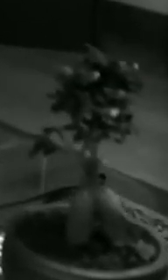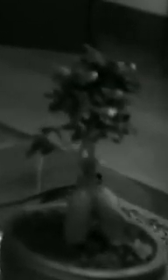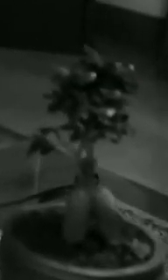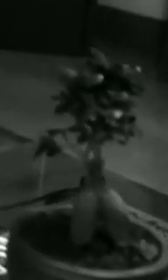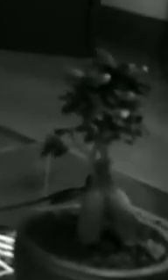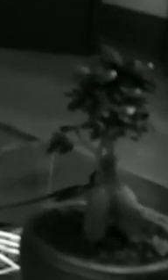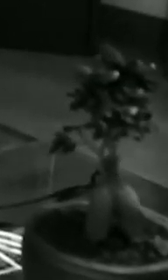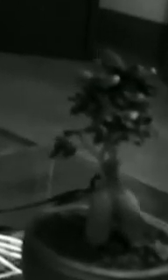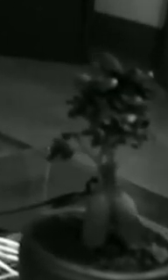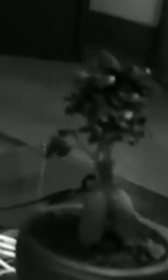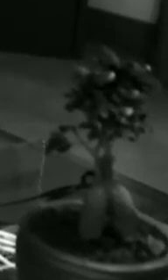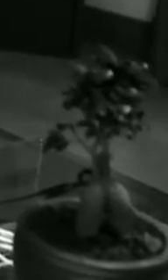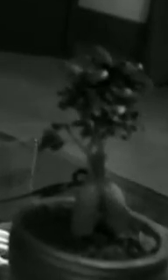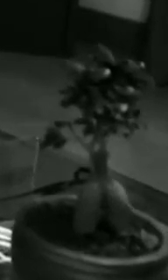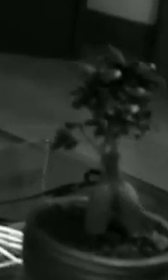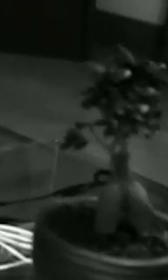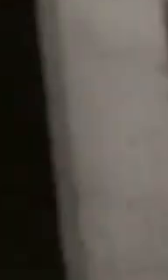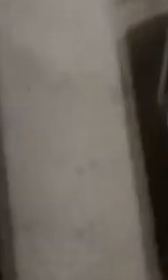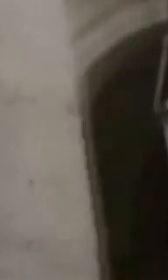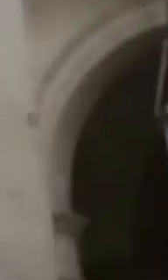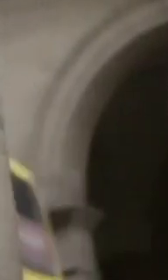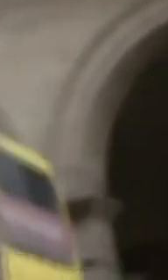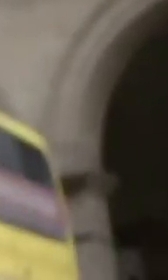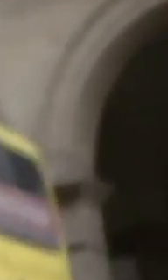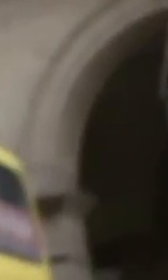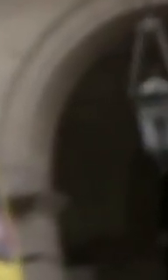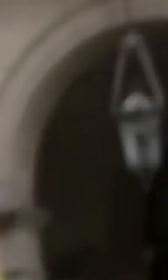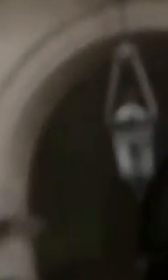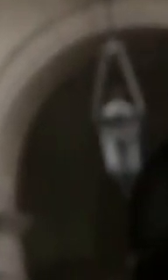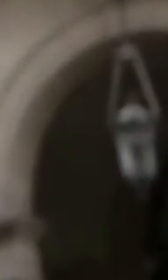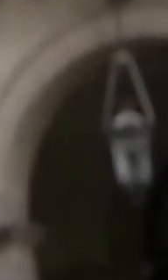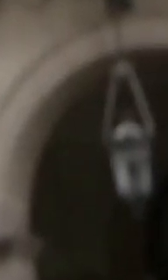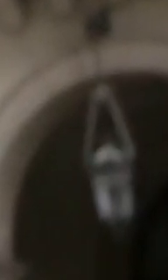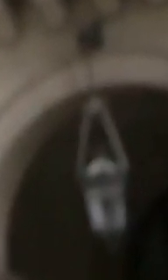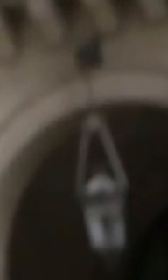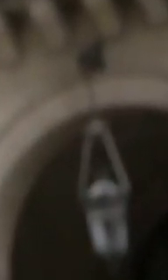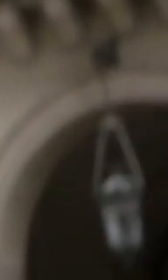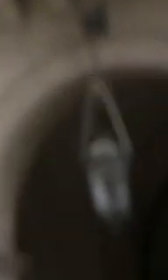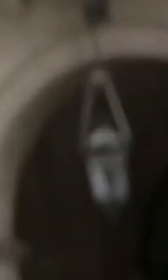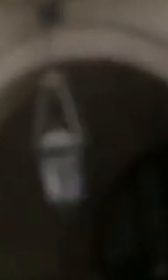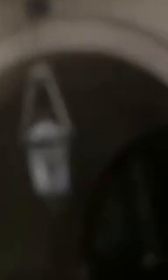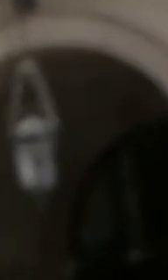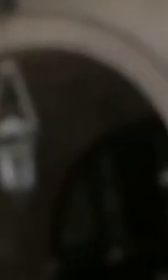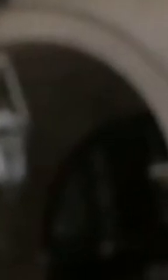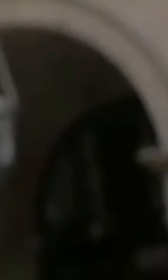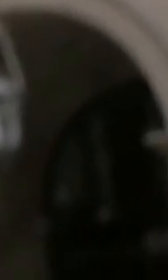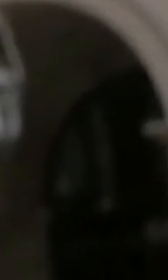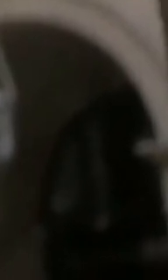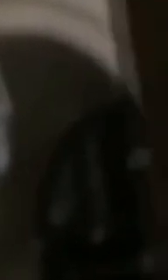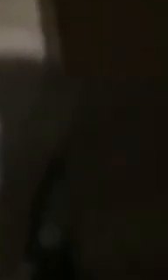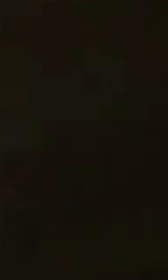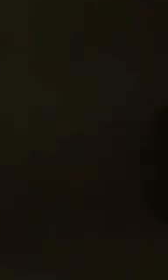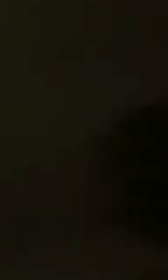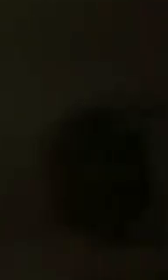And, like, it took off, like, a lot of stress from me in general. And then, you know, like, we chilled around. It was one of the best days